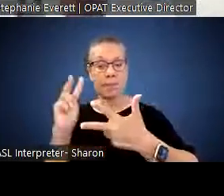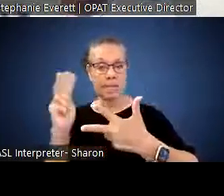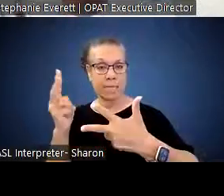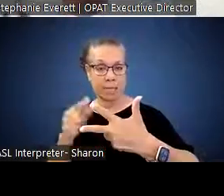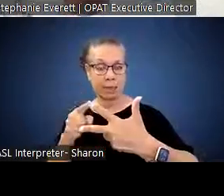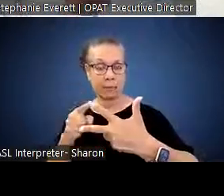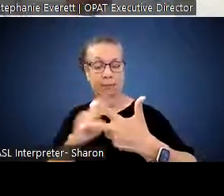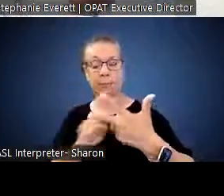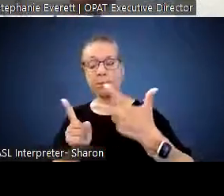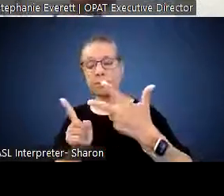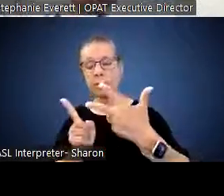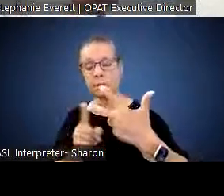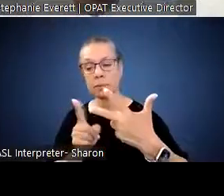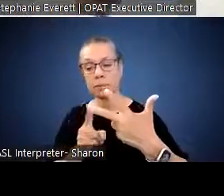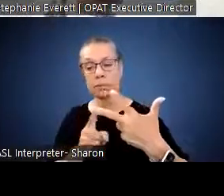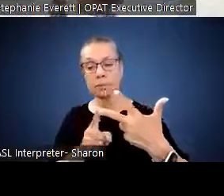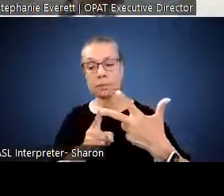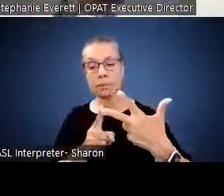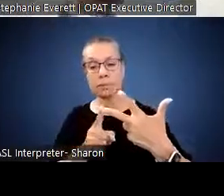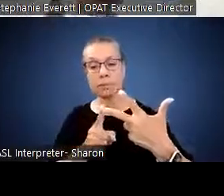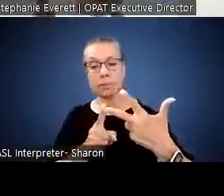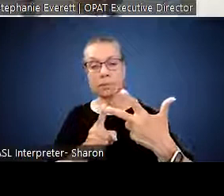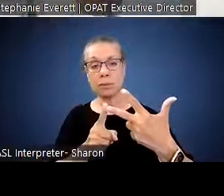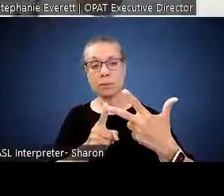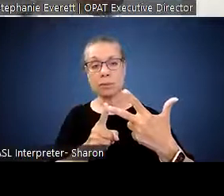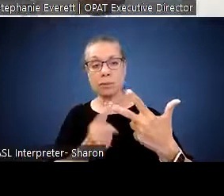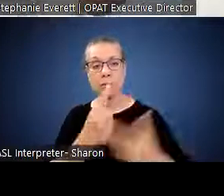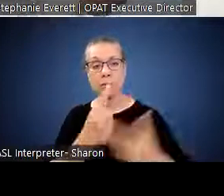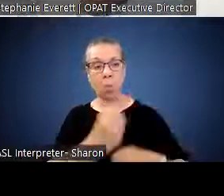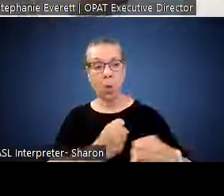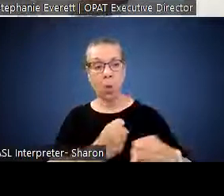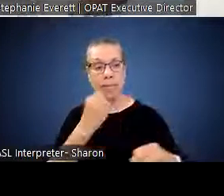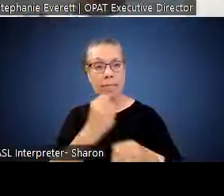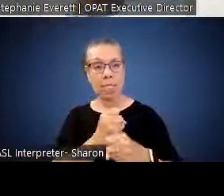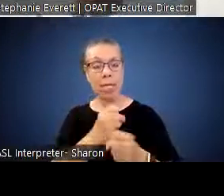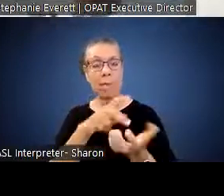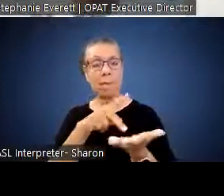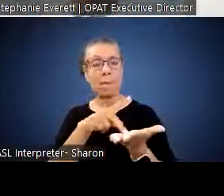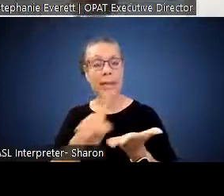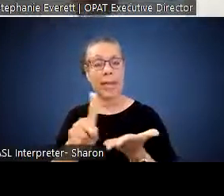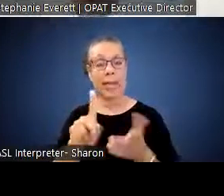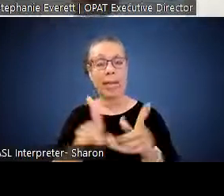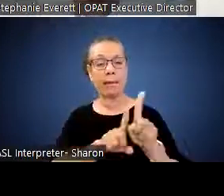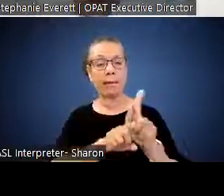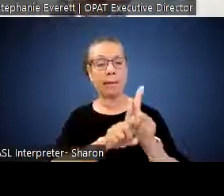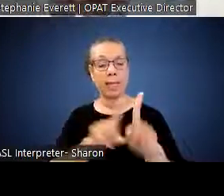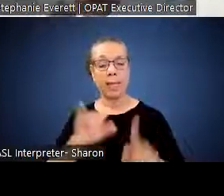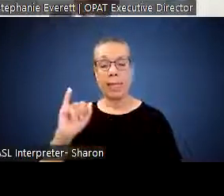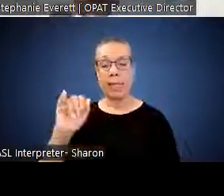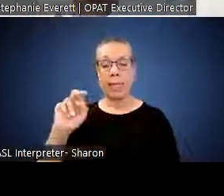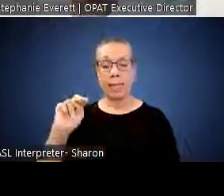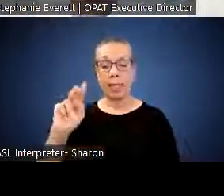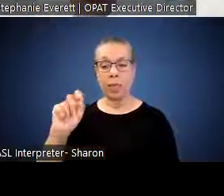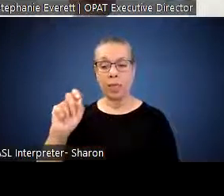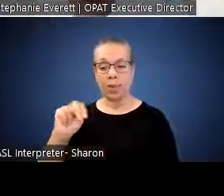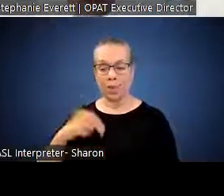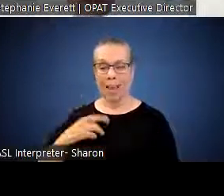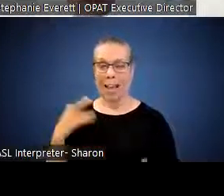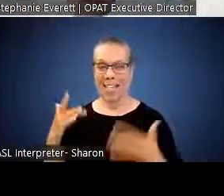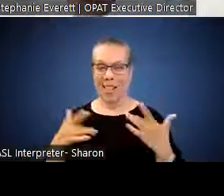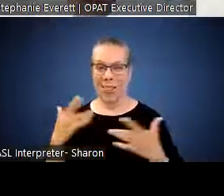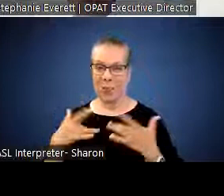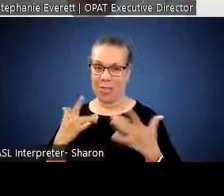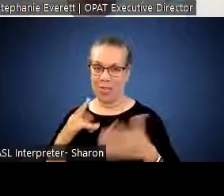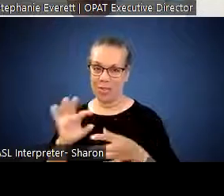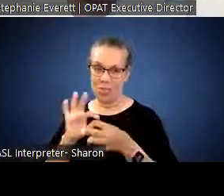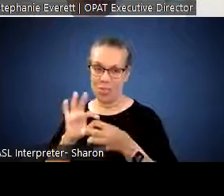And lastly, looking at a year-long paid internship. Everyone heard, if you heard me talking, I get very excited about this,